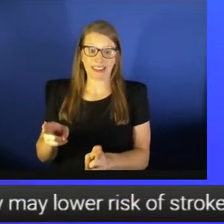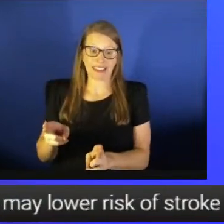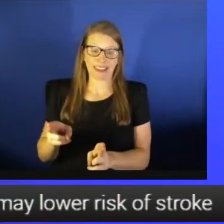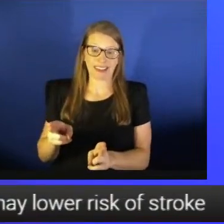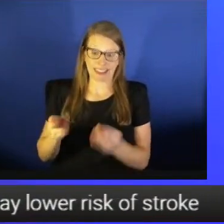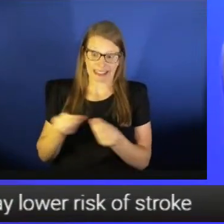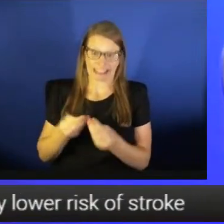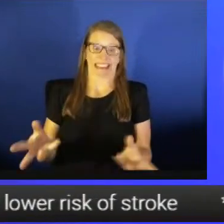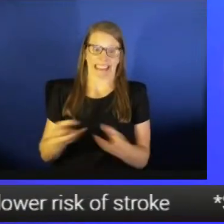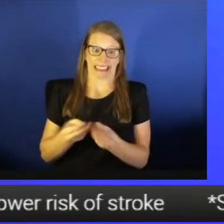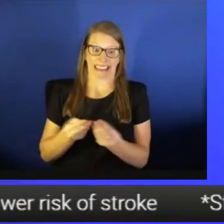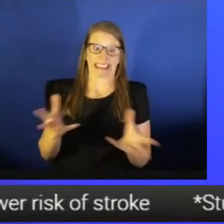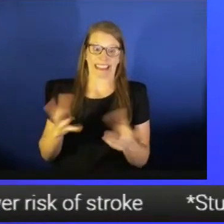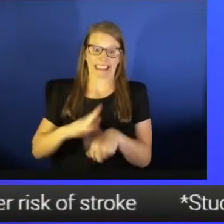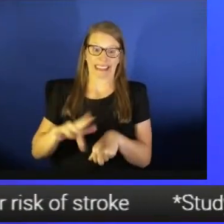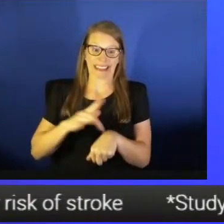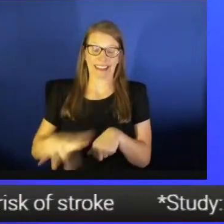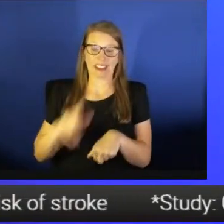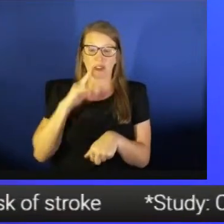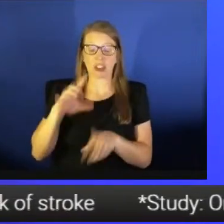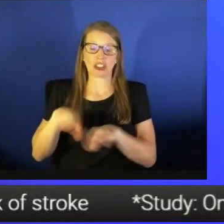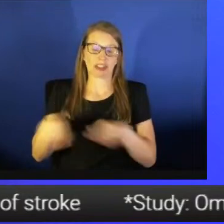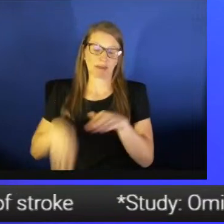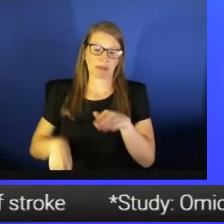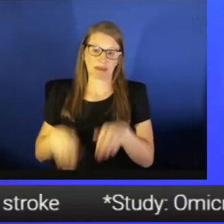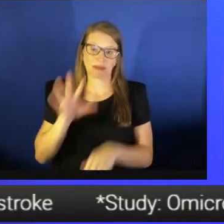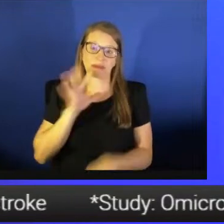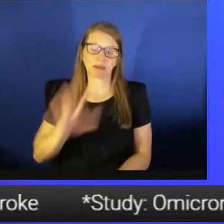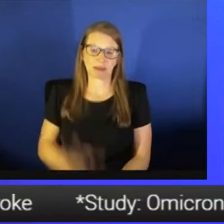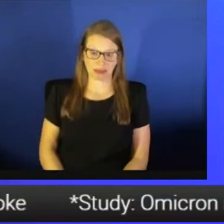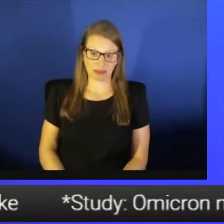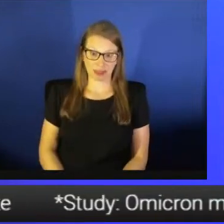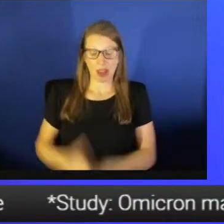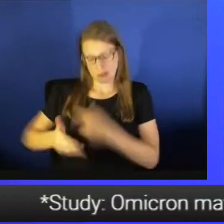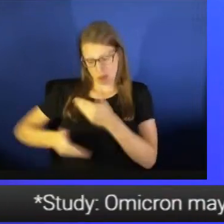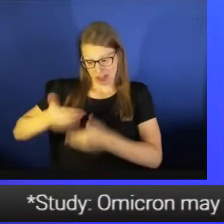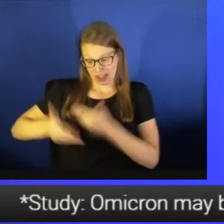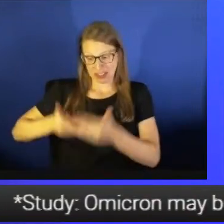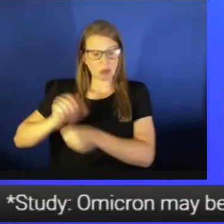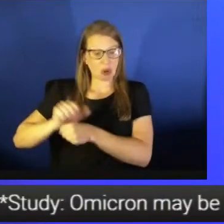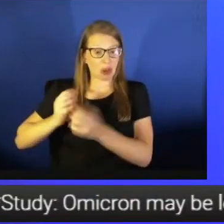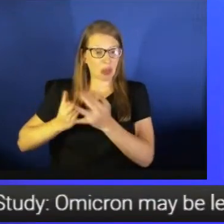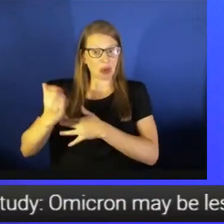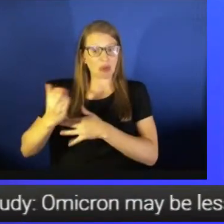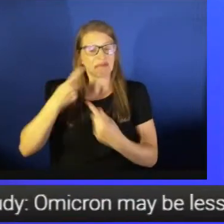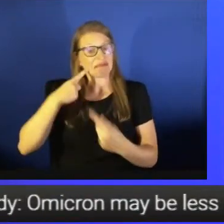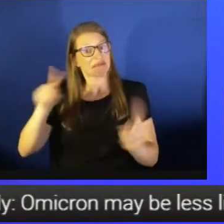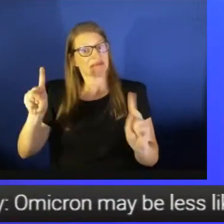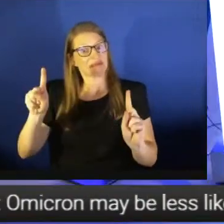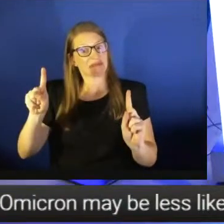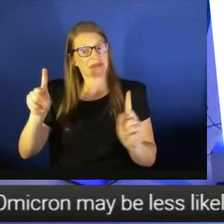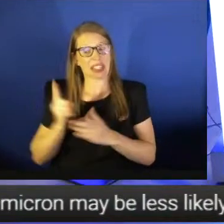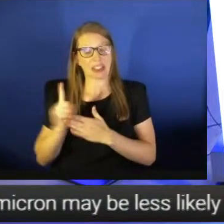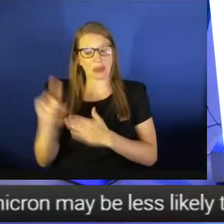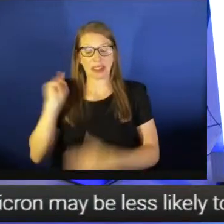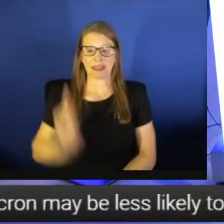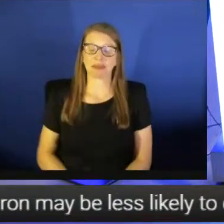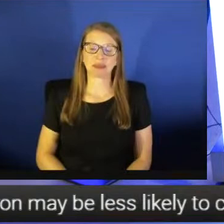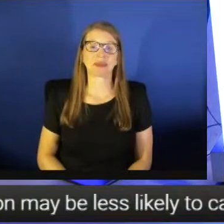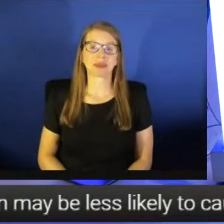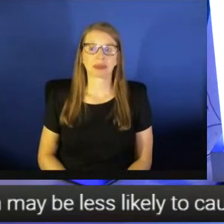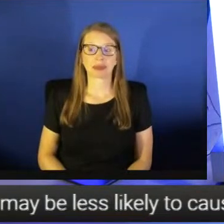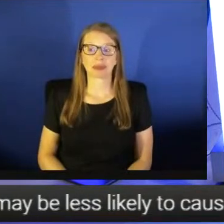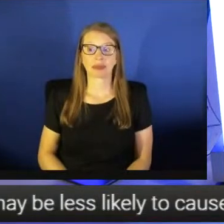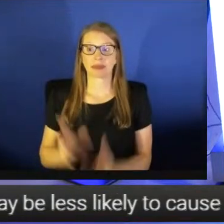but there's a process that was worked through, and that happened this past week. So we just mentioned that